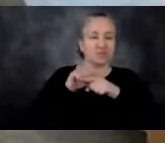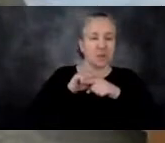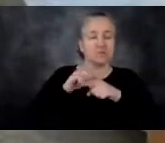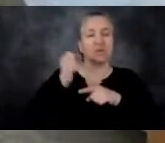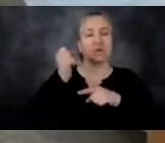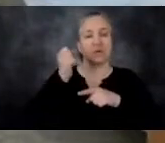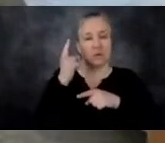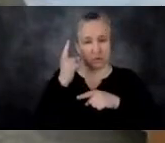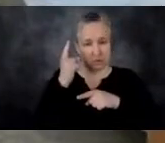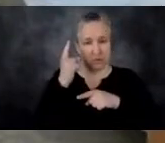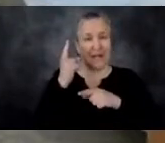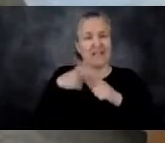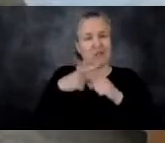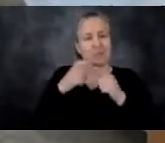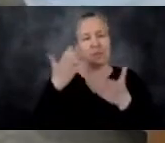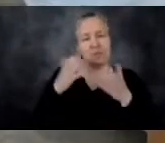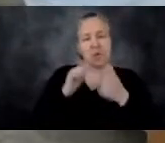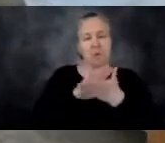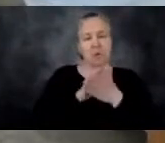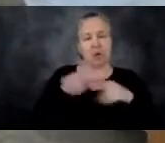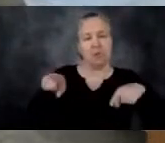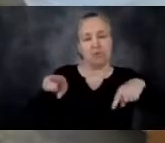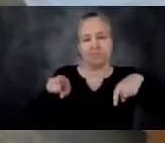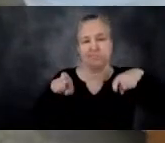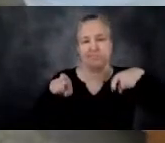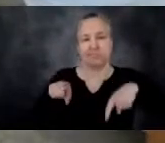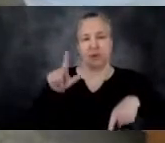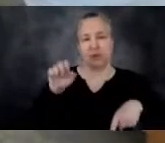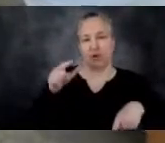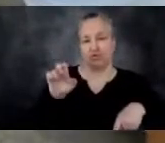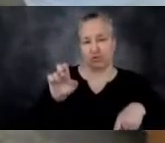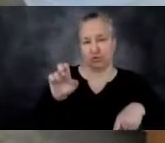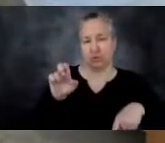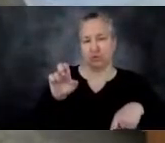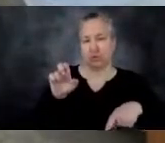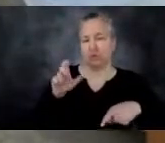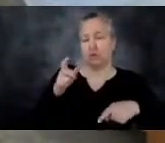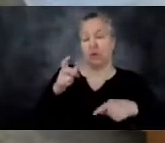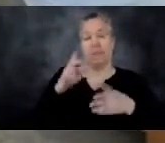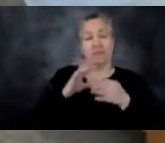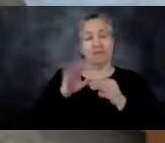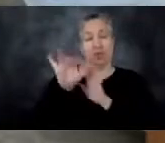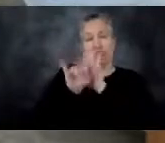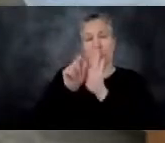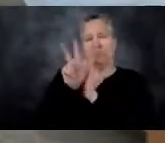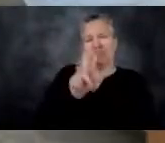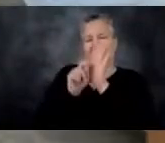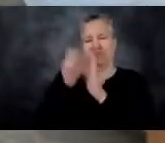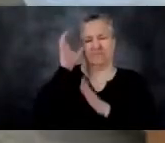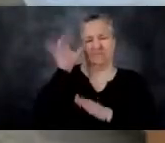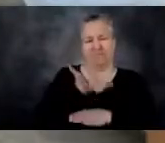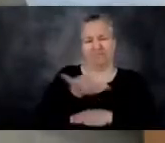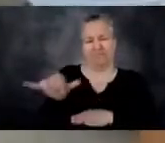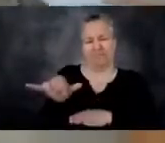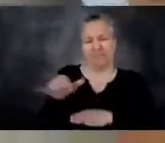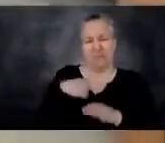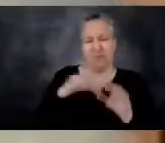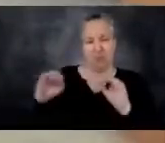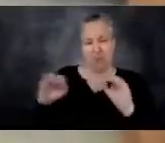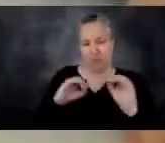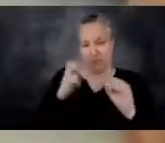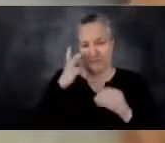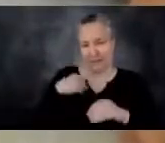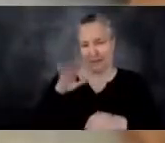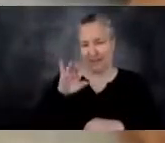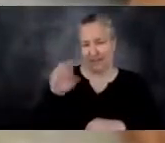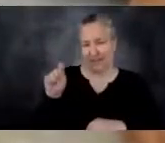alternative to take this into a lunge. This is actually gonna be in one of the YouTube videos that we talked about online. I'm gonna do a slight adjustment so you guys can see my feet. My